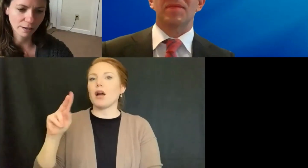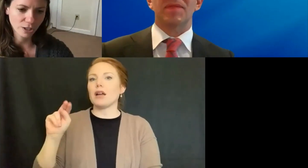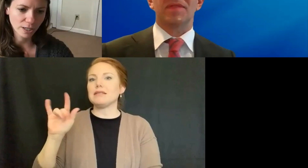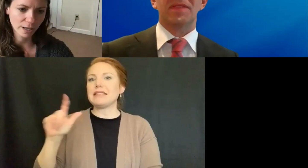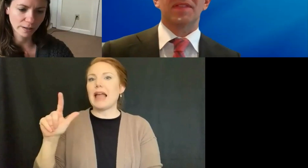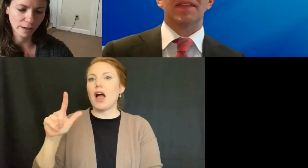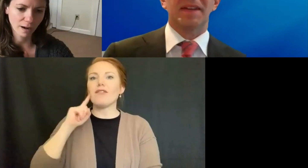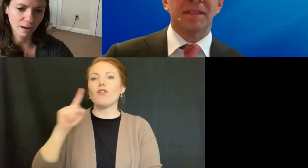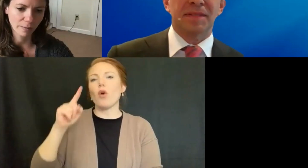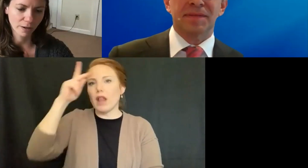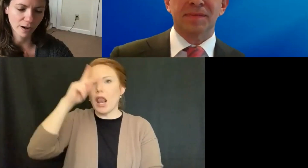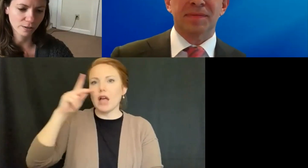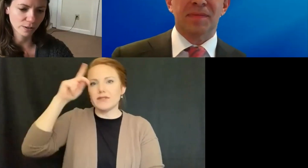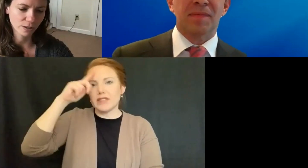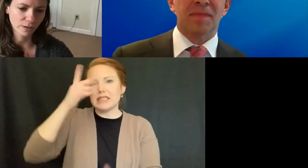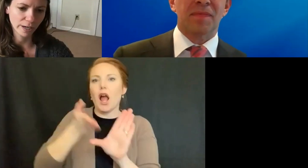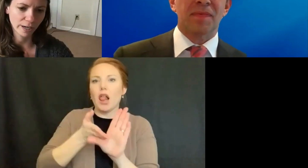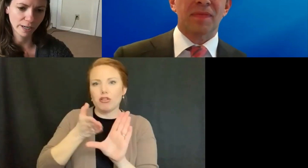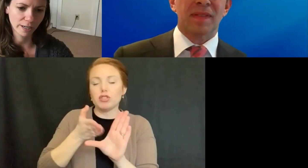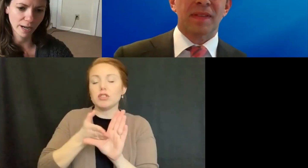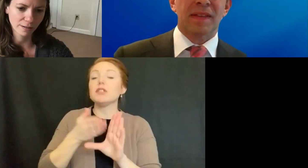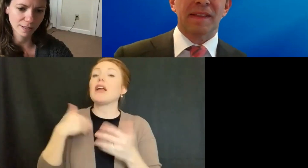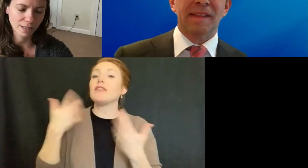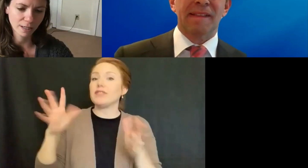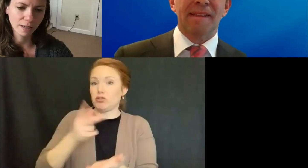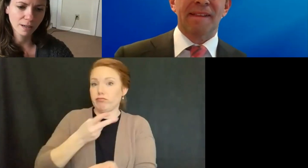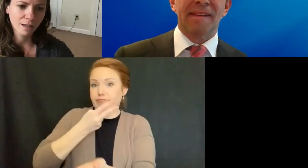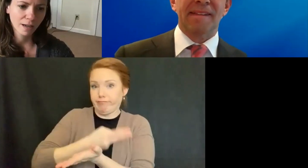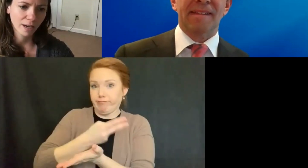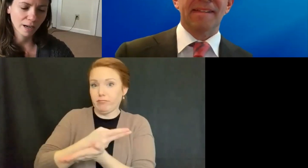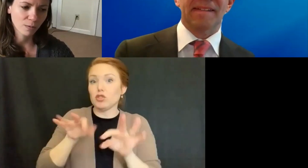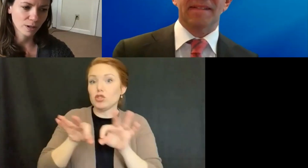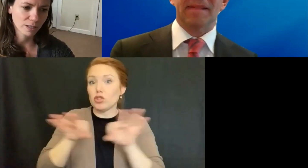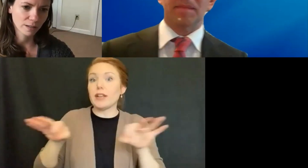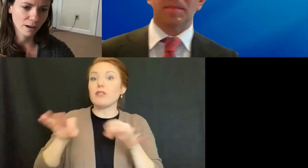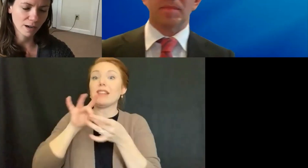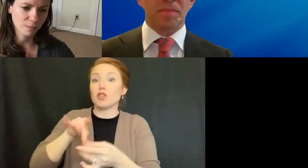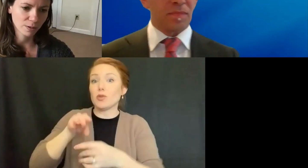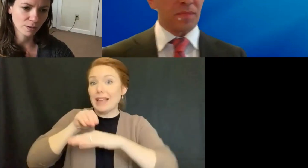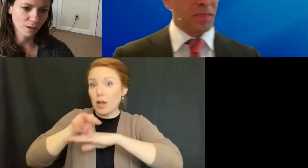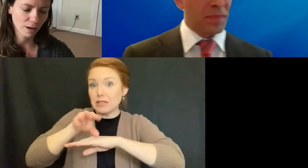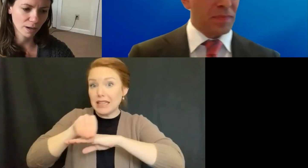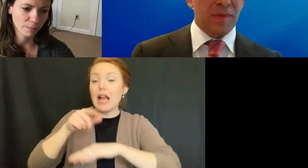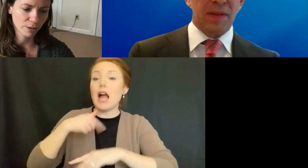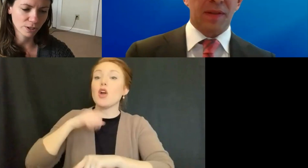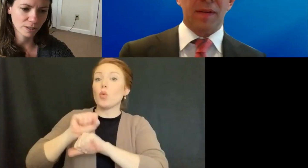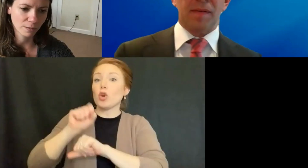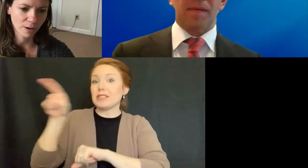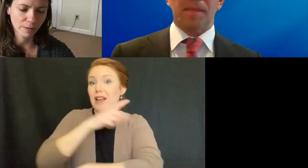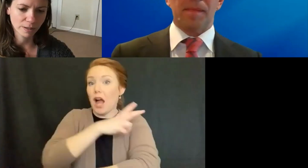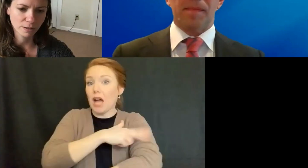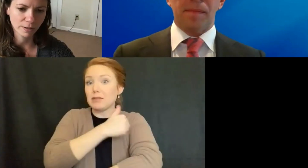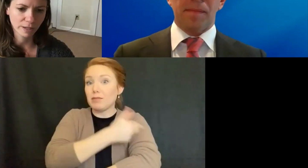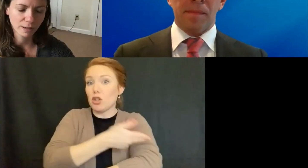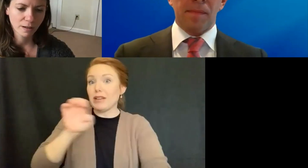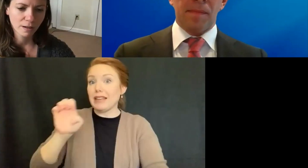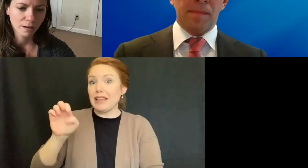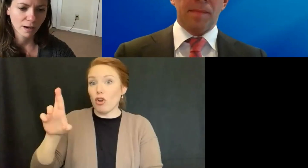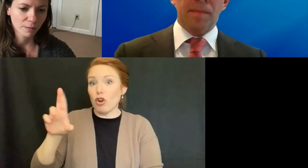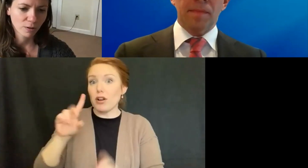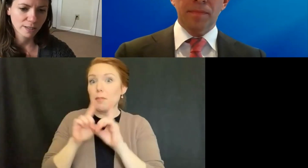and psychology, and then I got my graduate degree in counseling, and I worked in hospital emergency departments